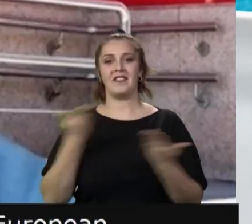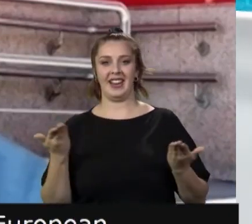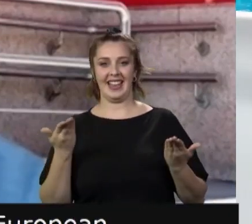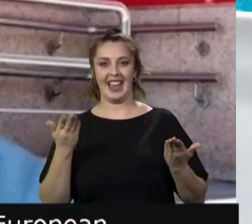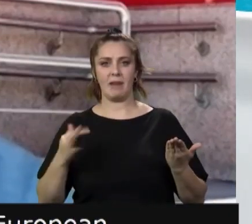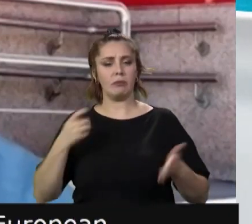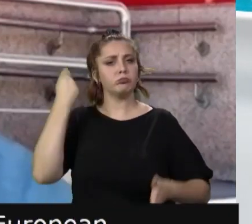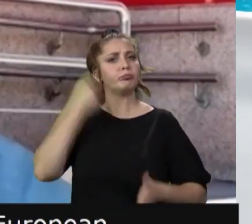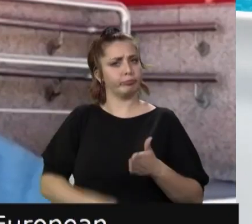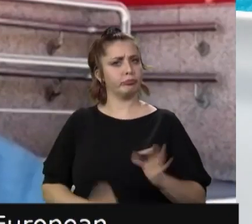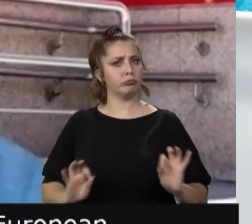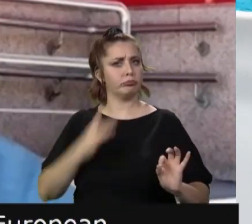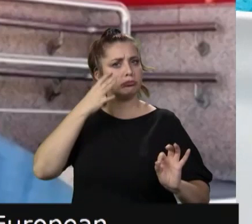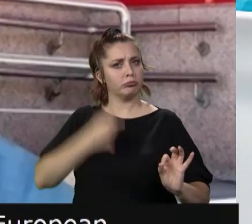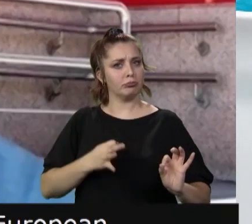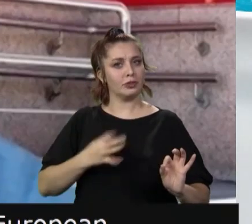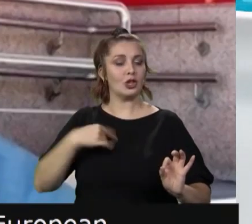That's where we can offer